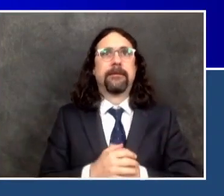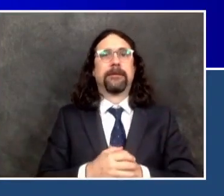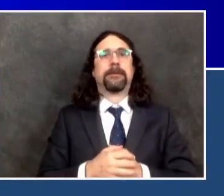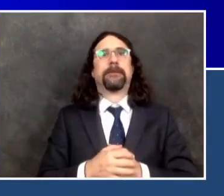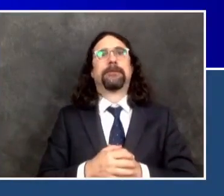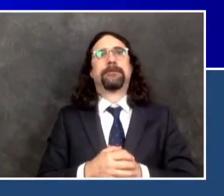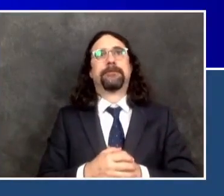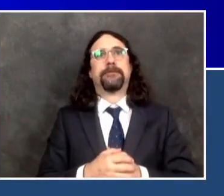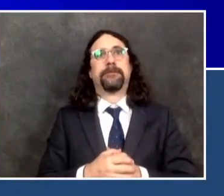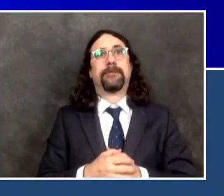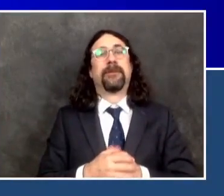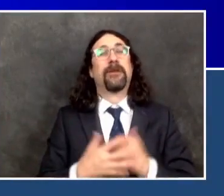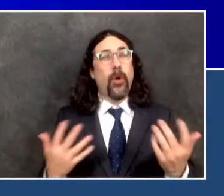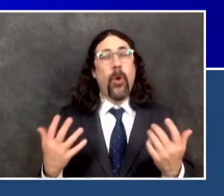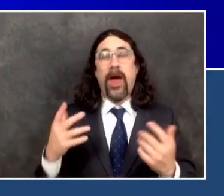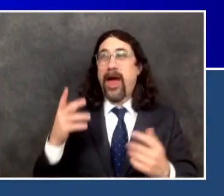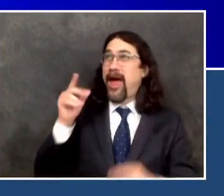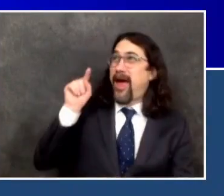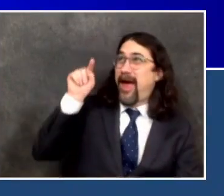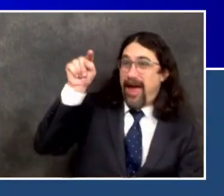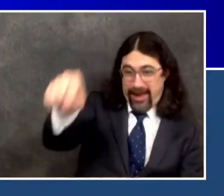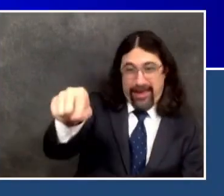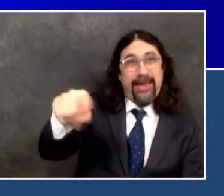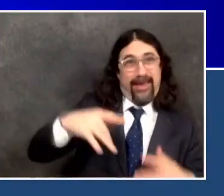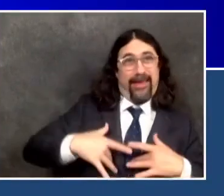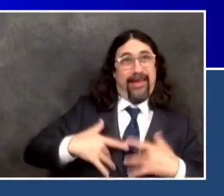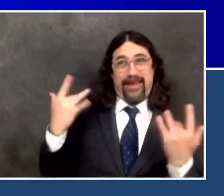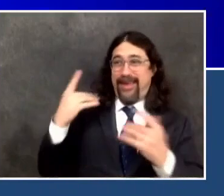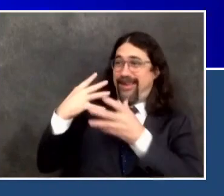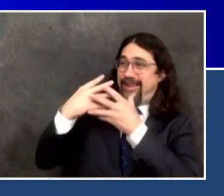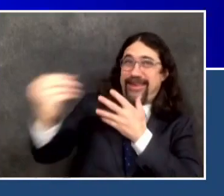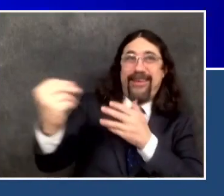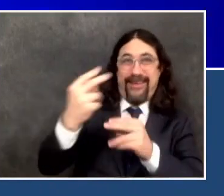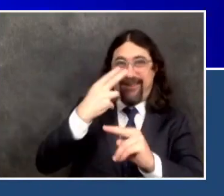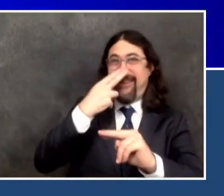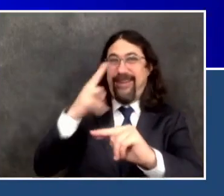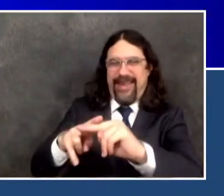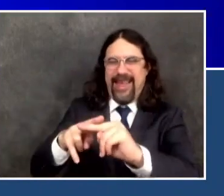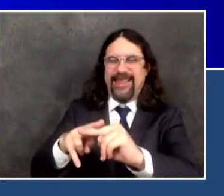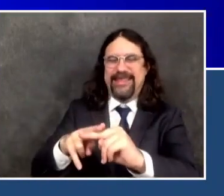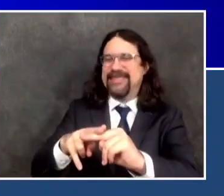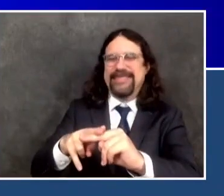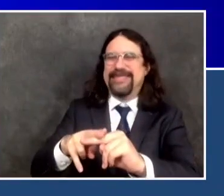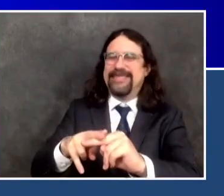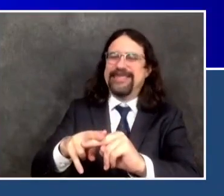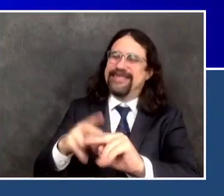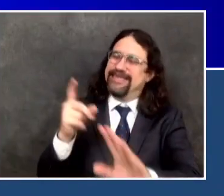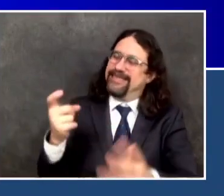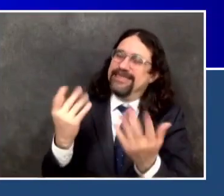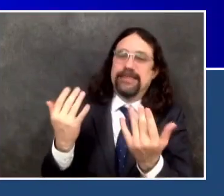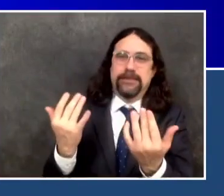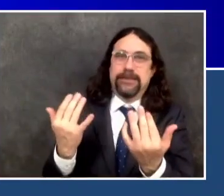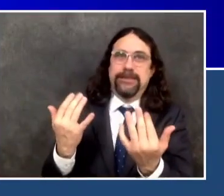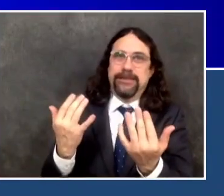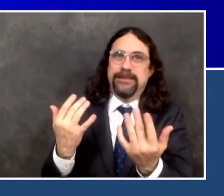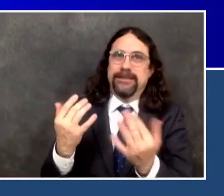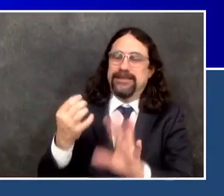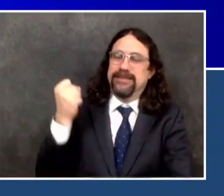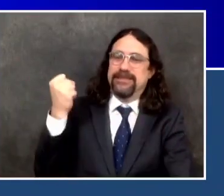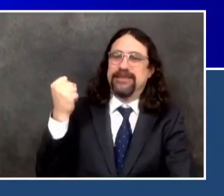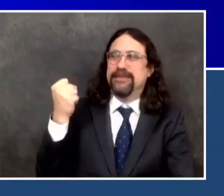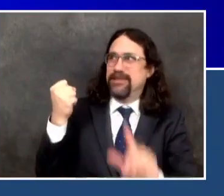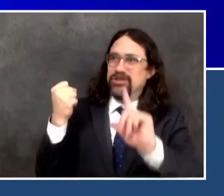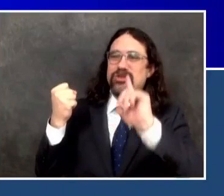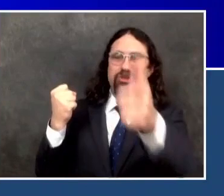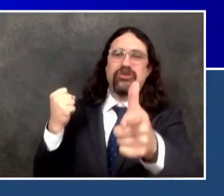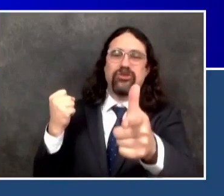most essential things. And we have to be smart about it. We have to also recognize when thousands and thousands of people gather in one place, of